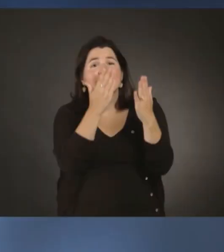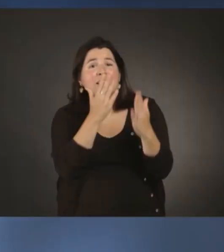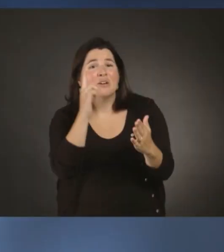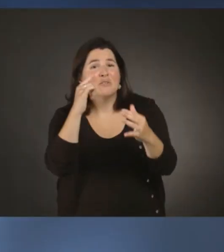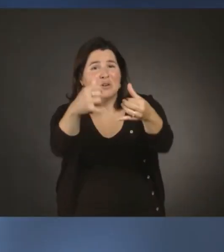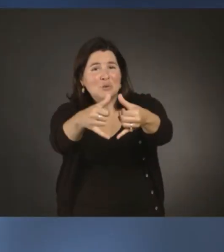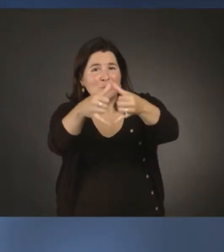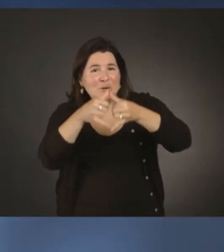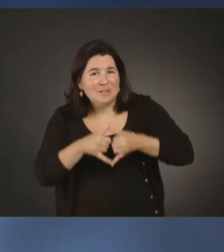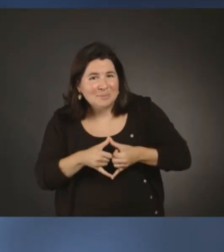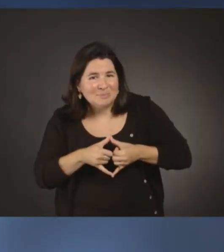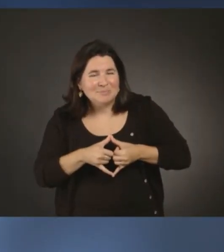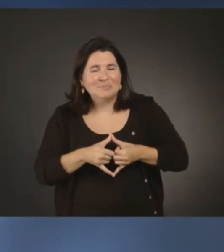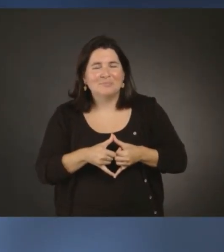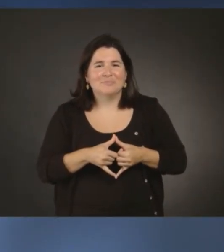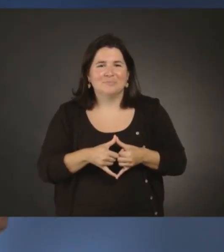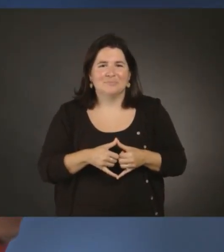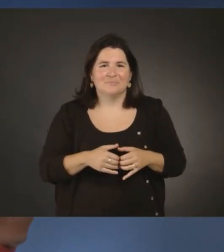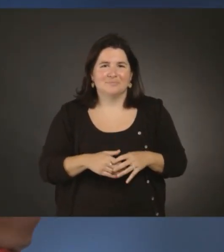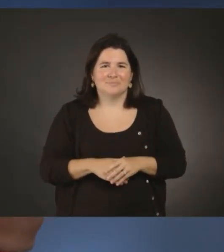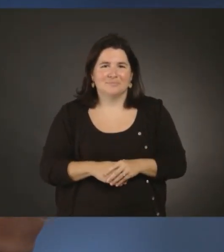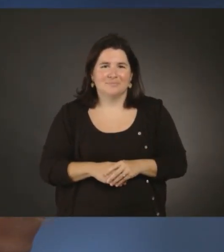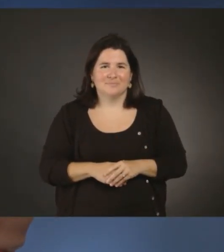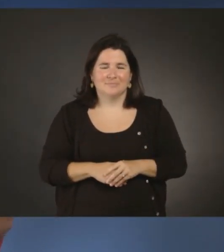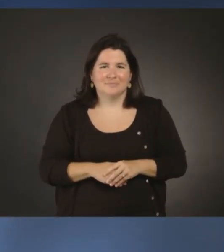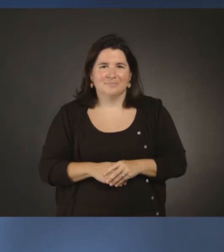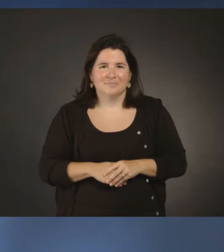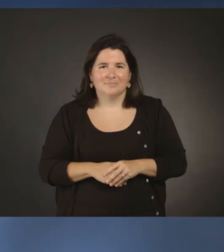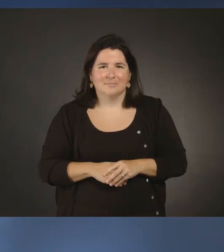Thank you for this award.